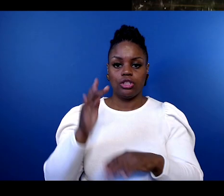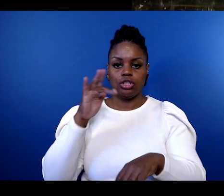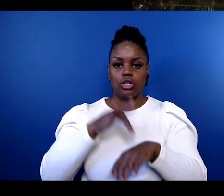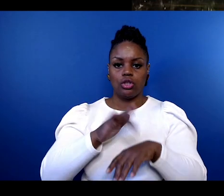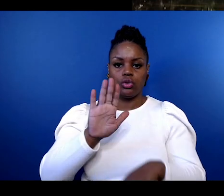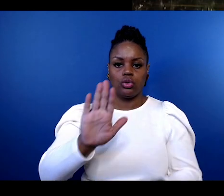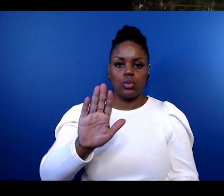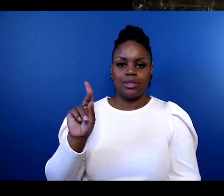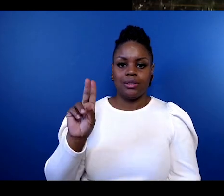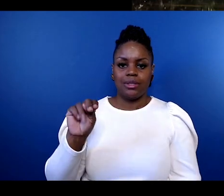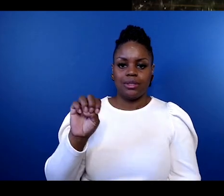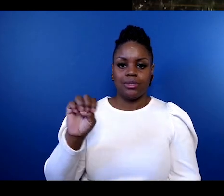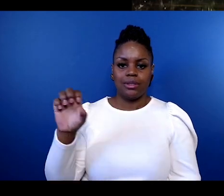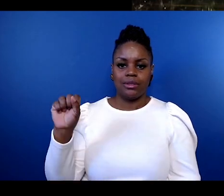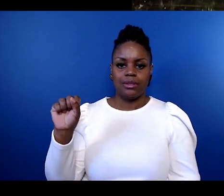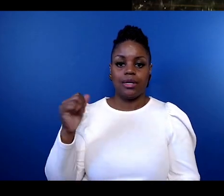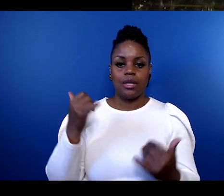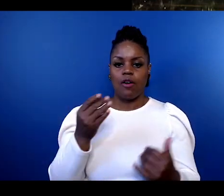And cup them over the eyes.